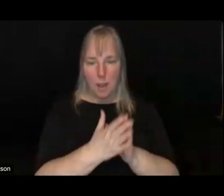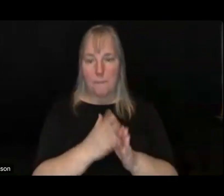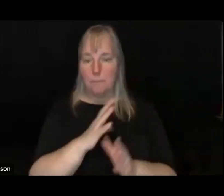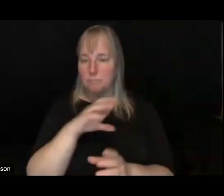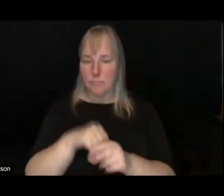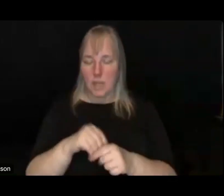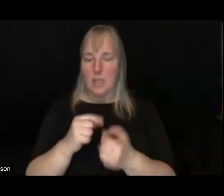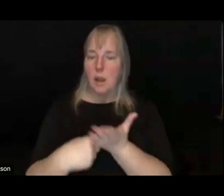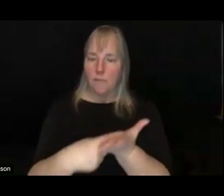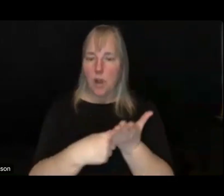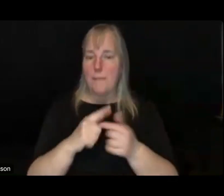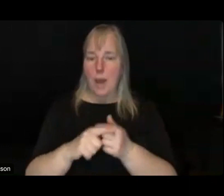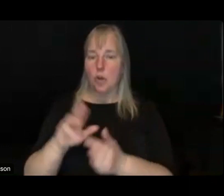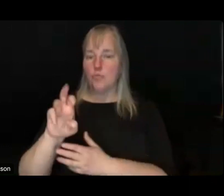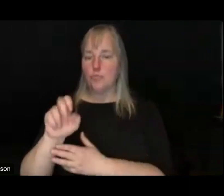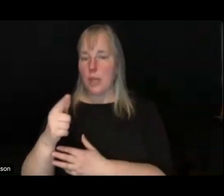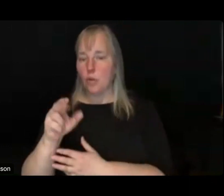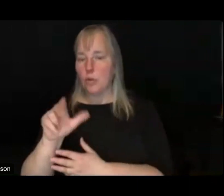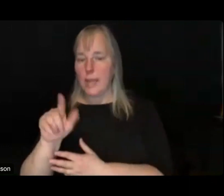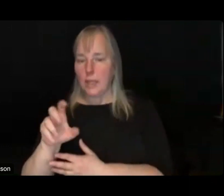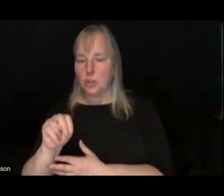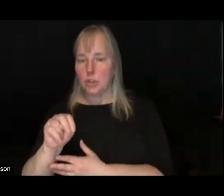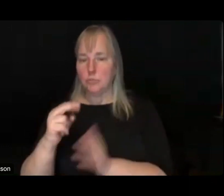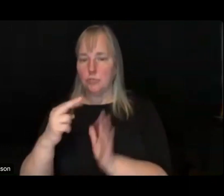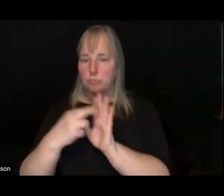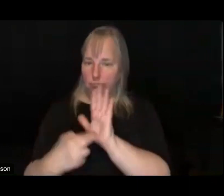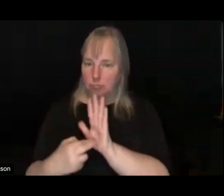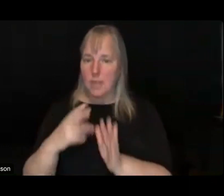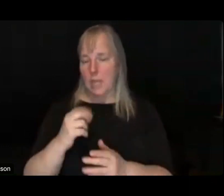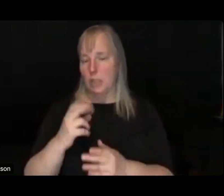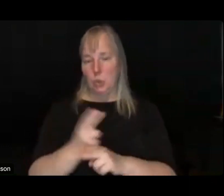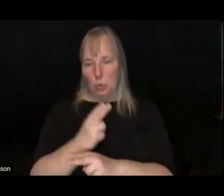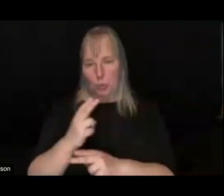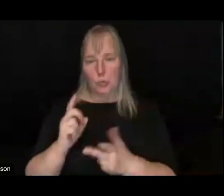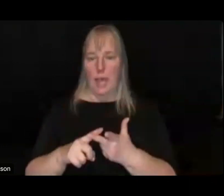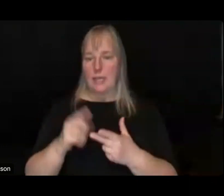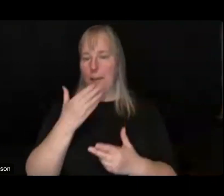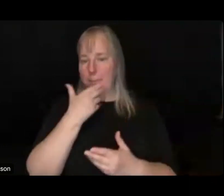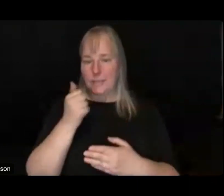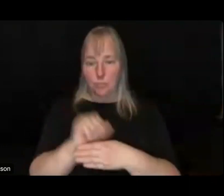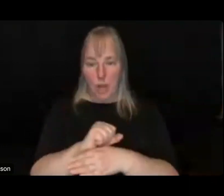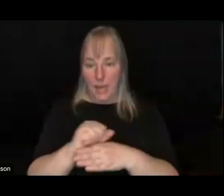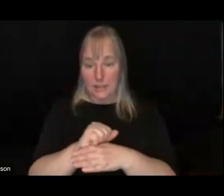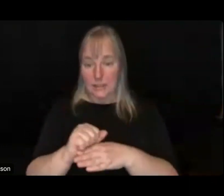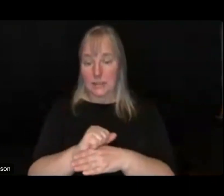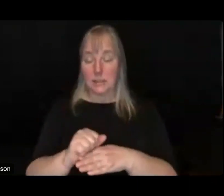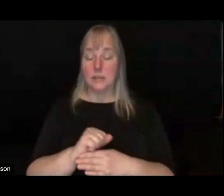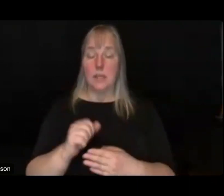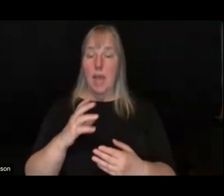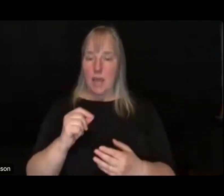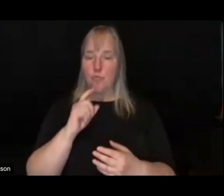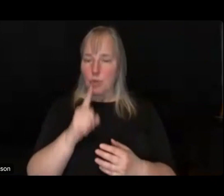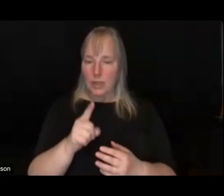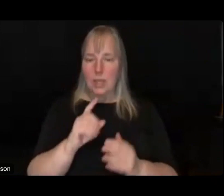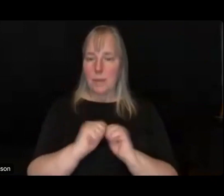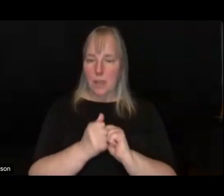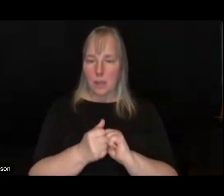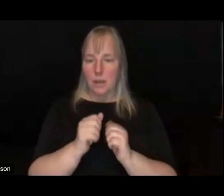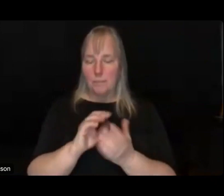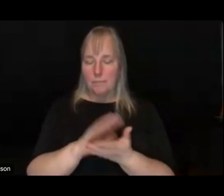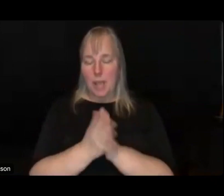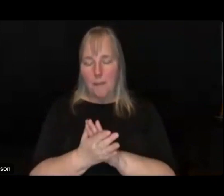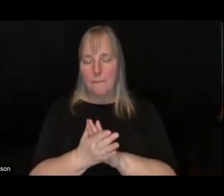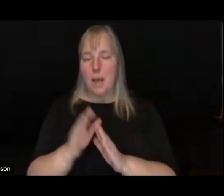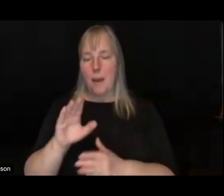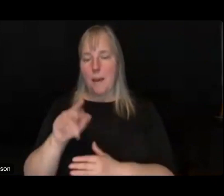use, around best practices, and really be pioneers and at the forefront of how we use